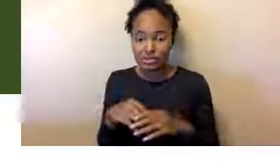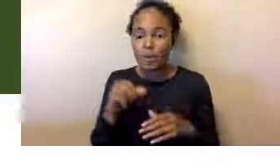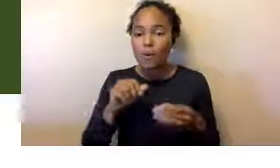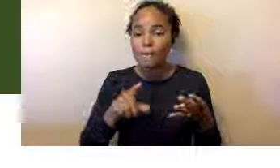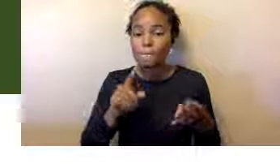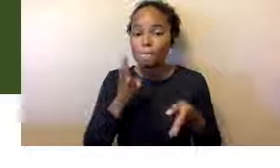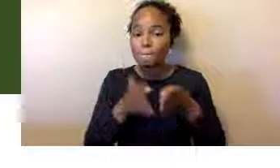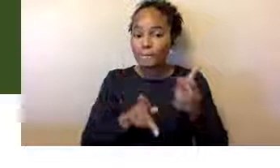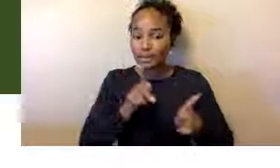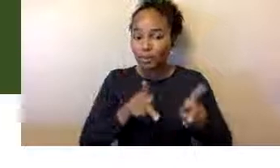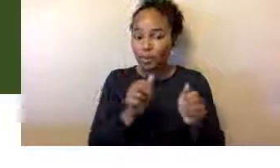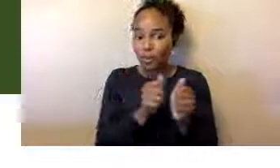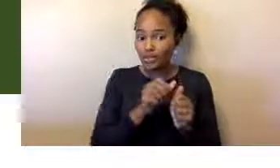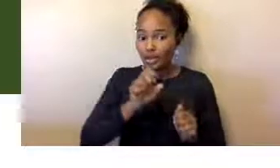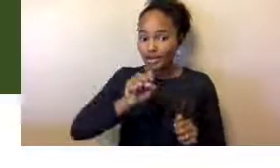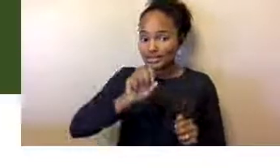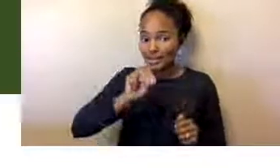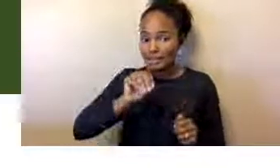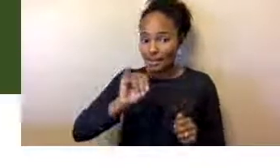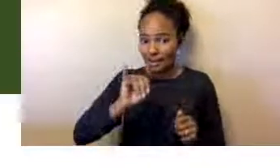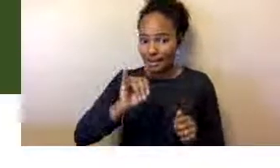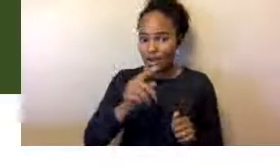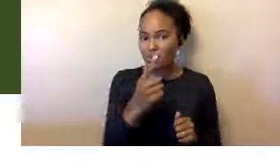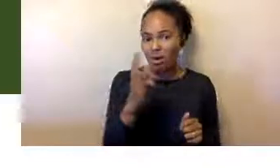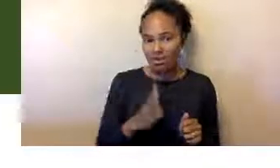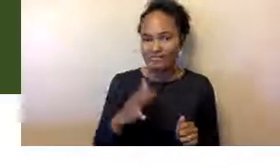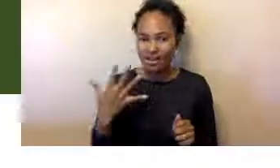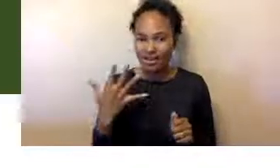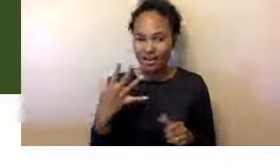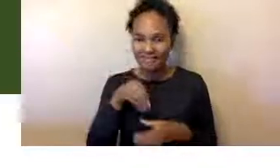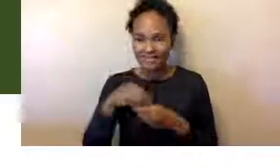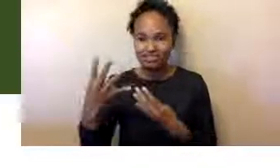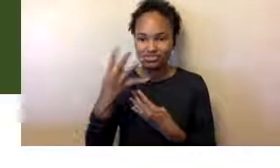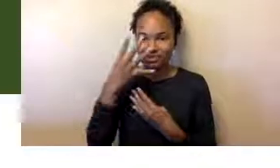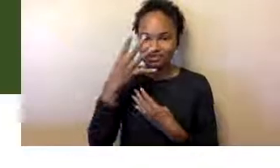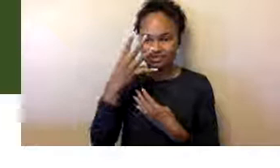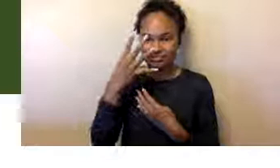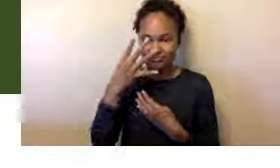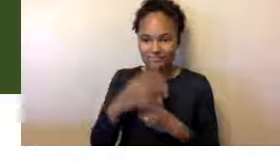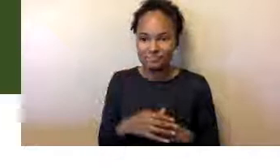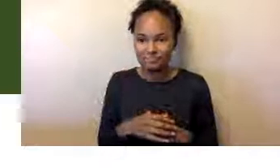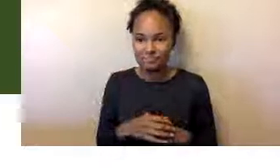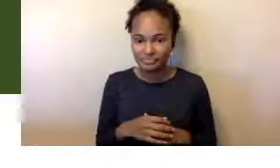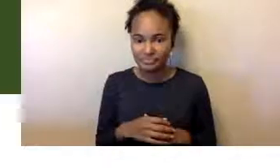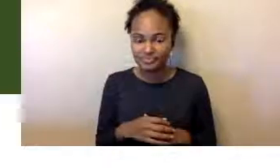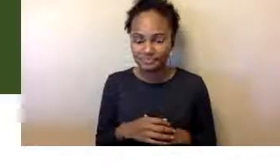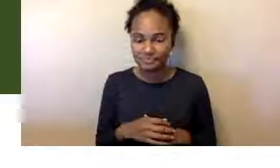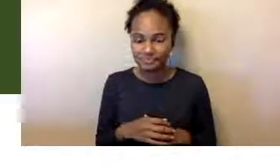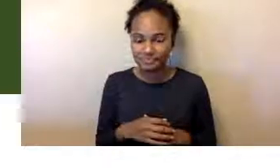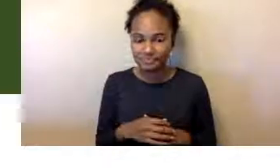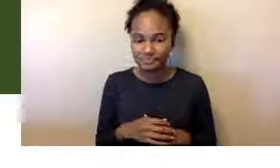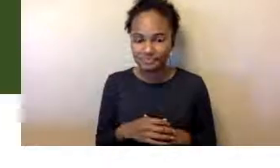are 1 in 5 of all incarcerated individuals. So individuals incarcerated